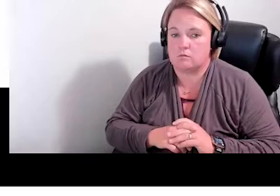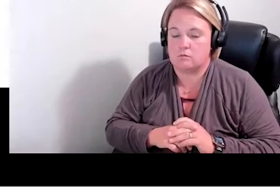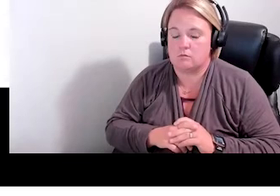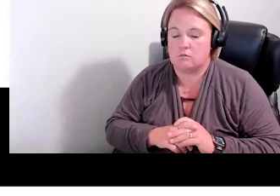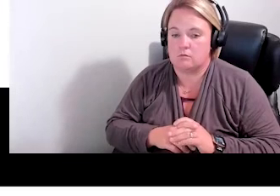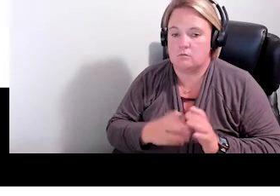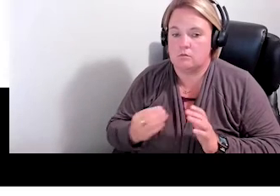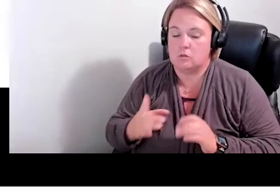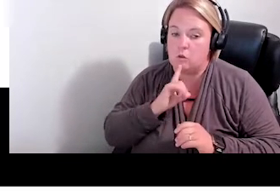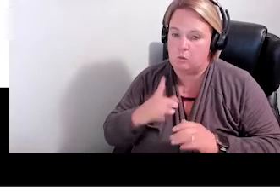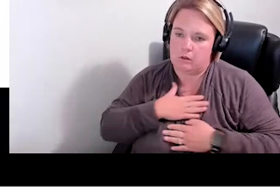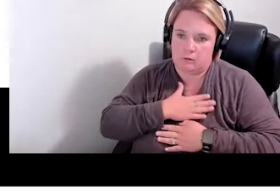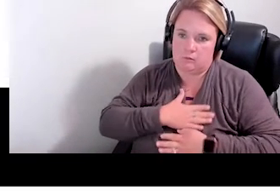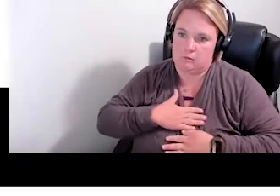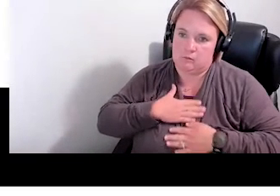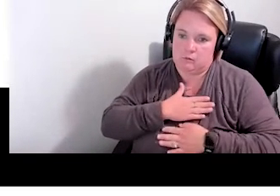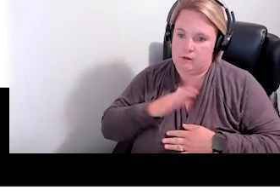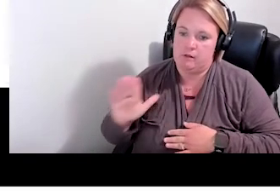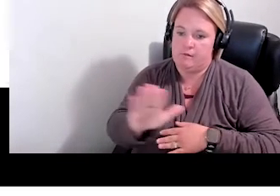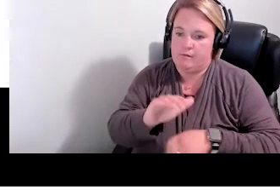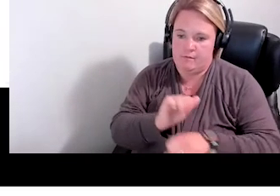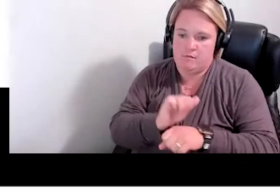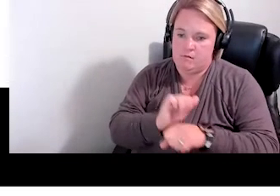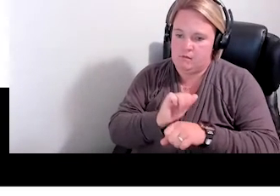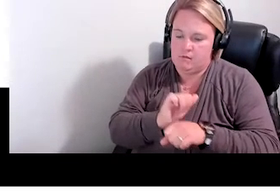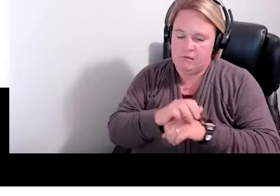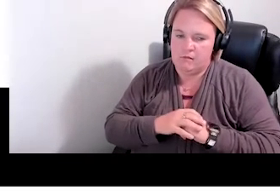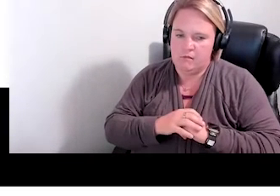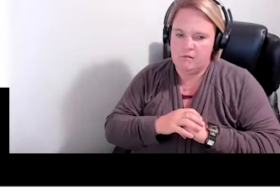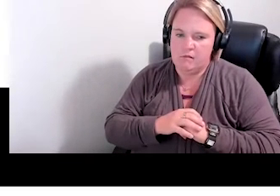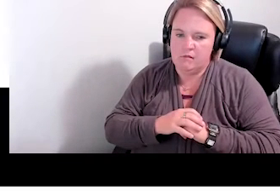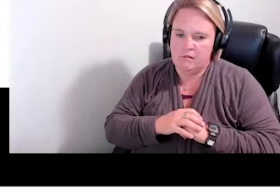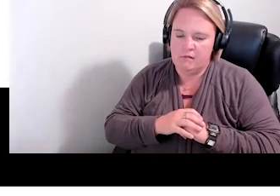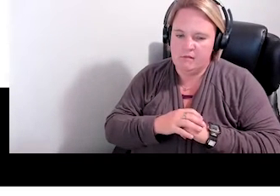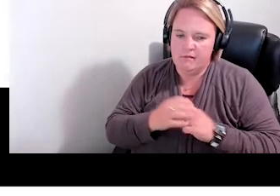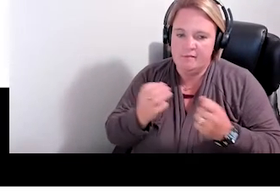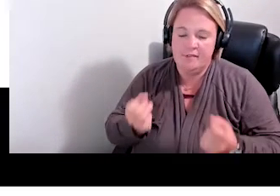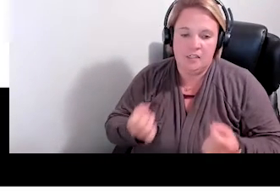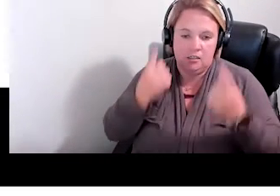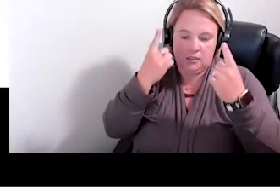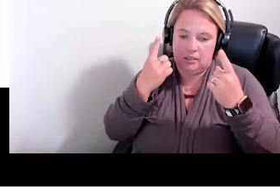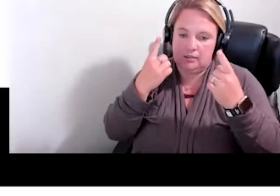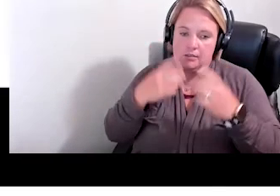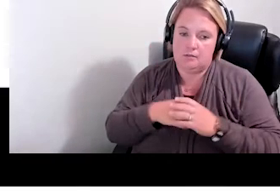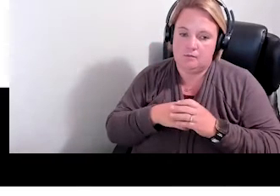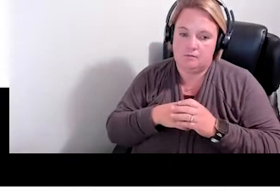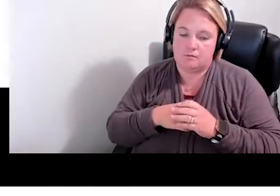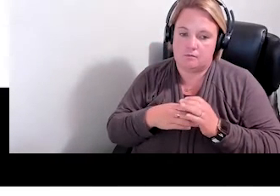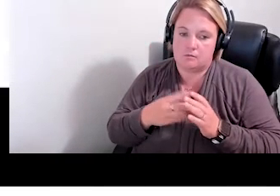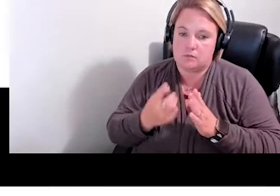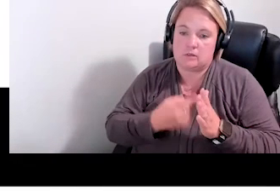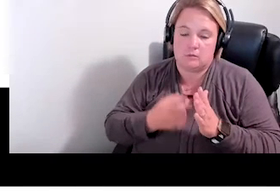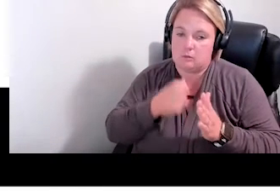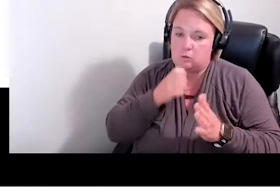So that's really appreciative of keeping that response. Just understand there's only so many of us, so sometimes we just don't get the